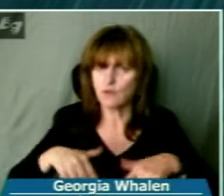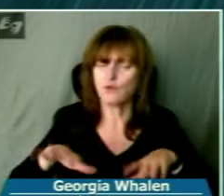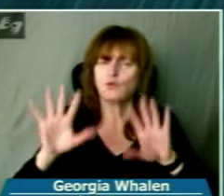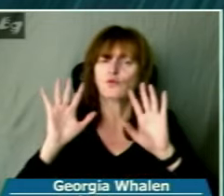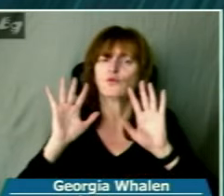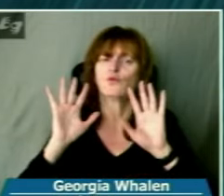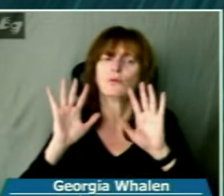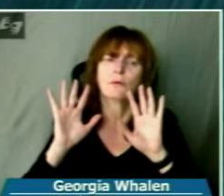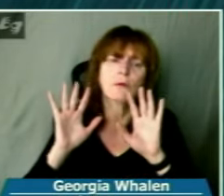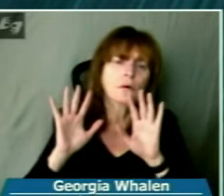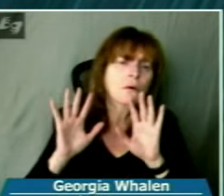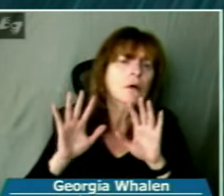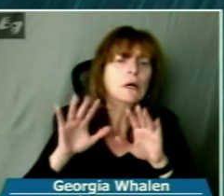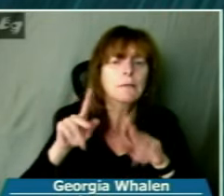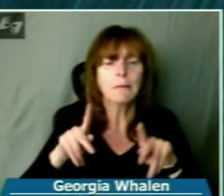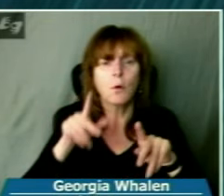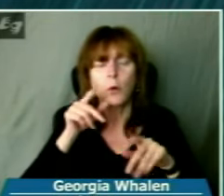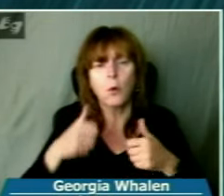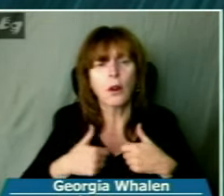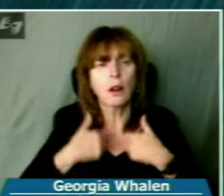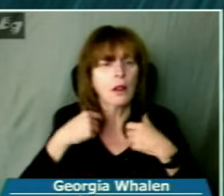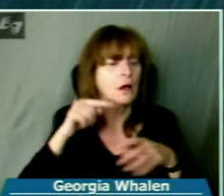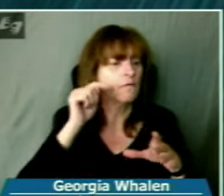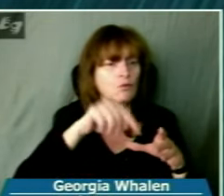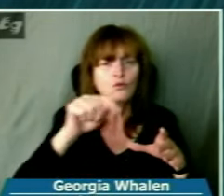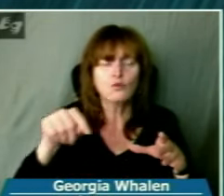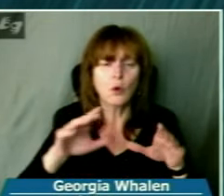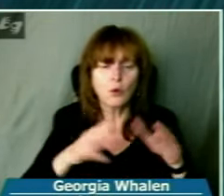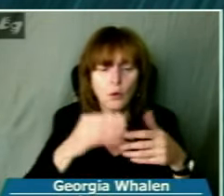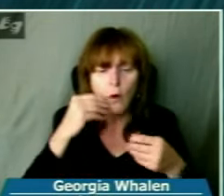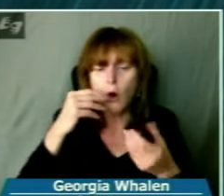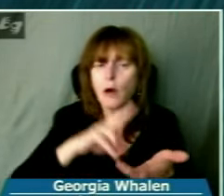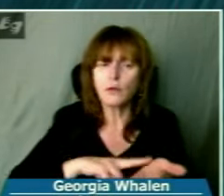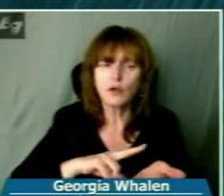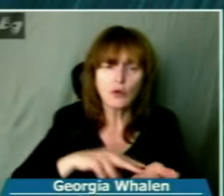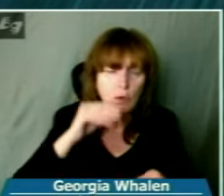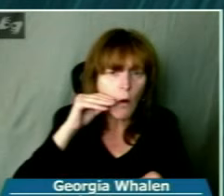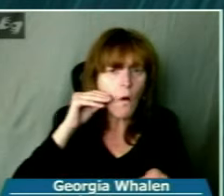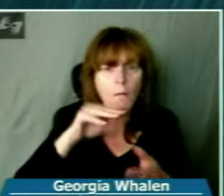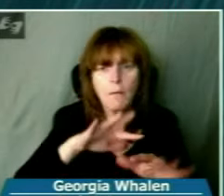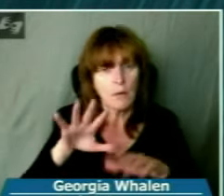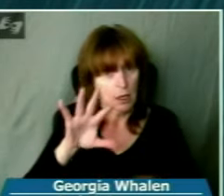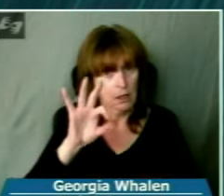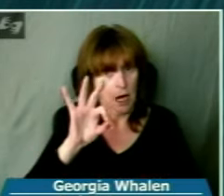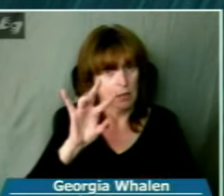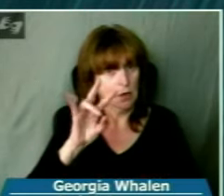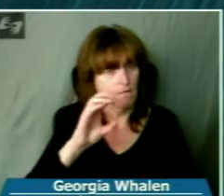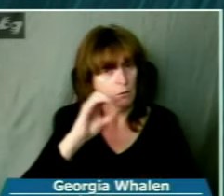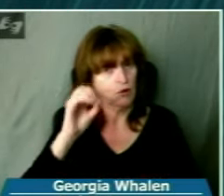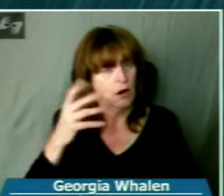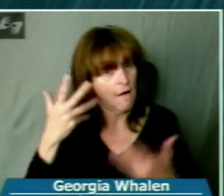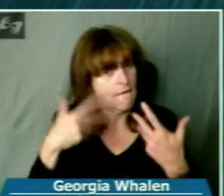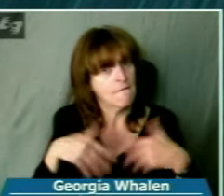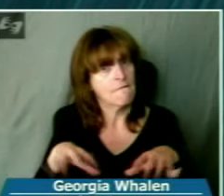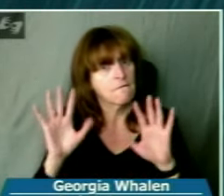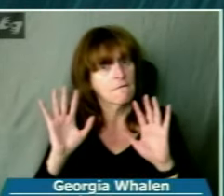our residents are done. So there may be still one or two that come through, but essentially we consider that to be